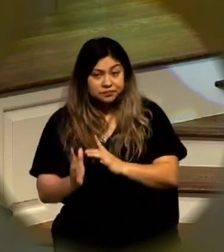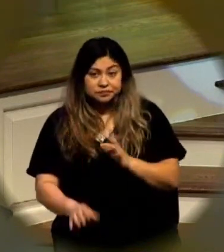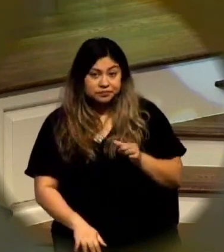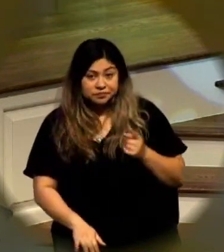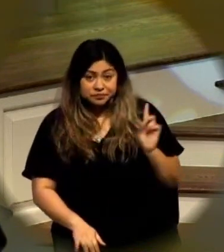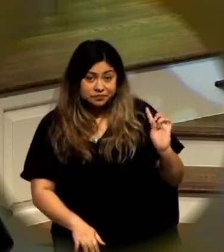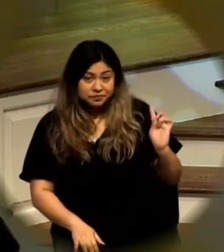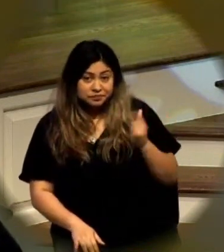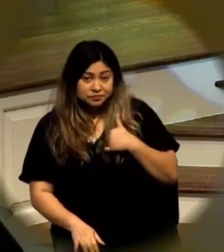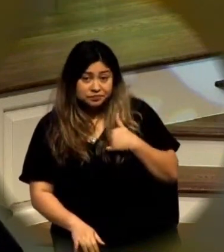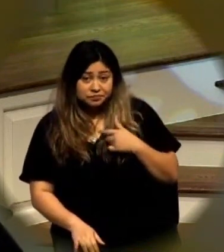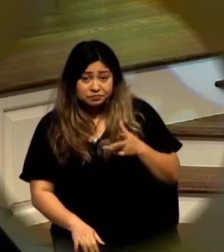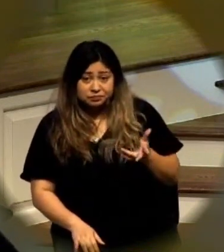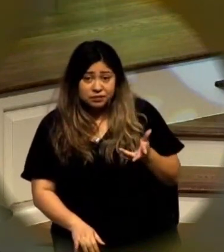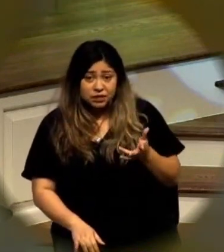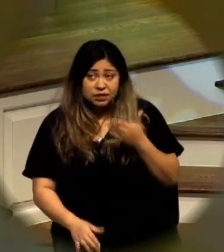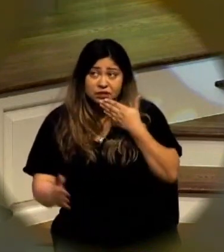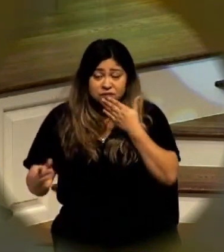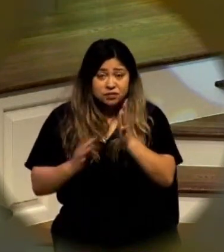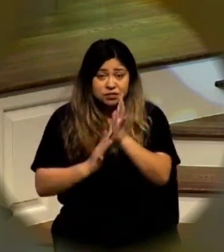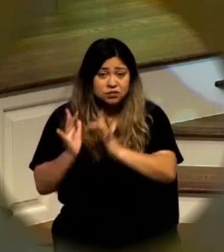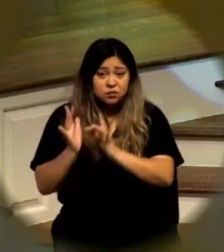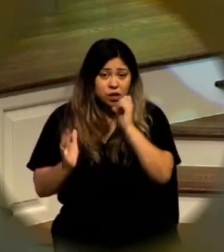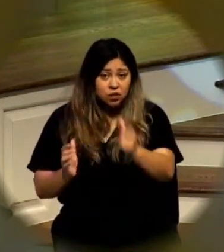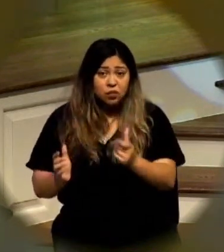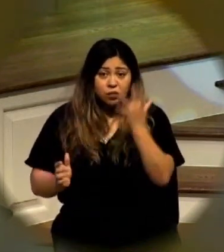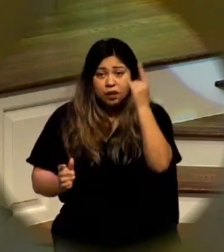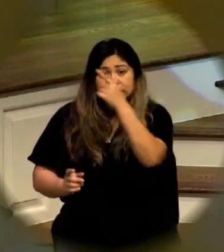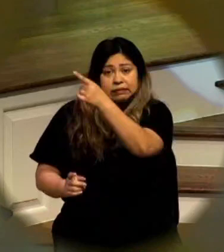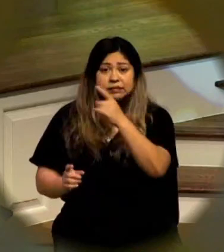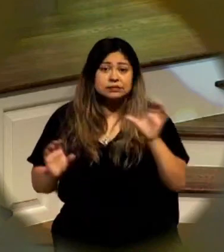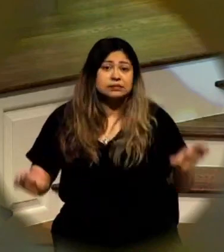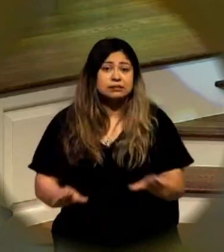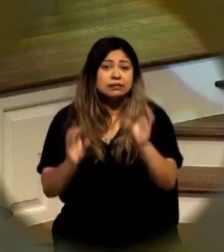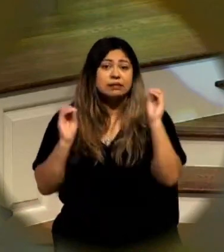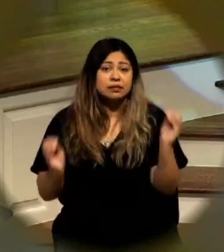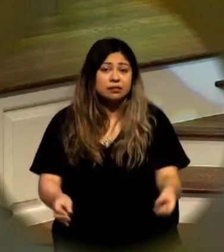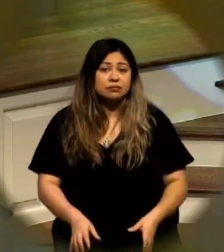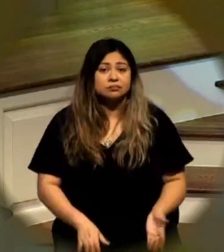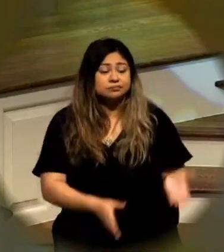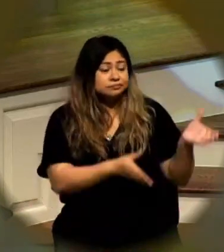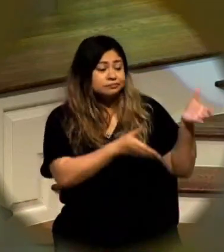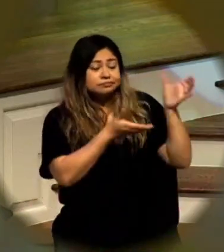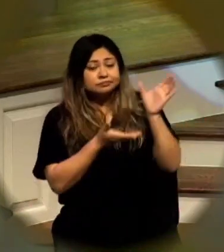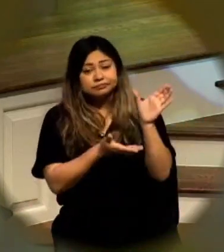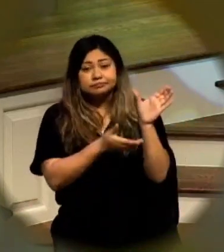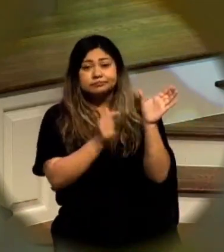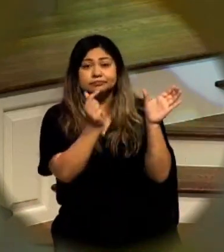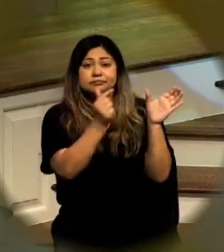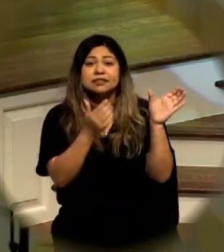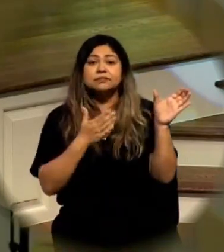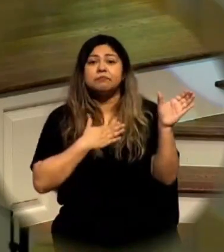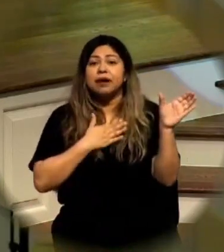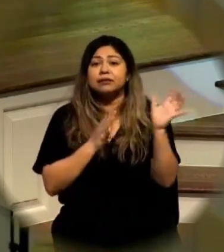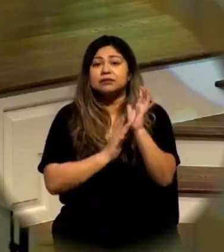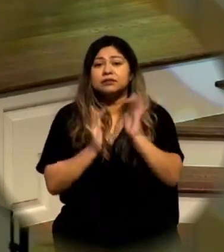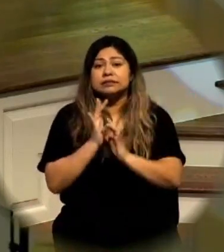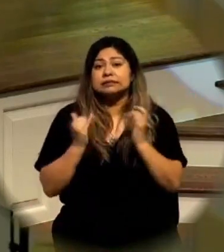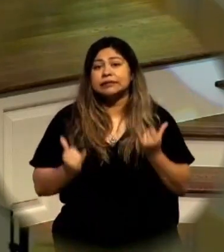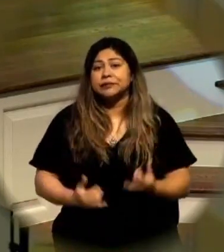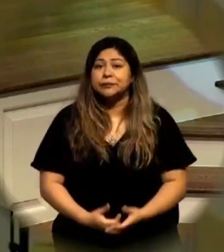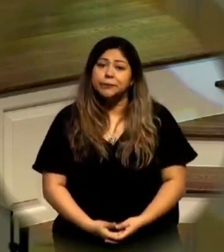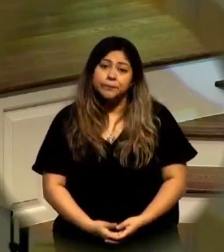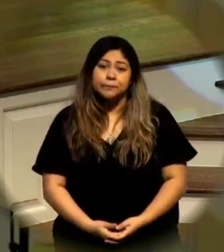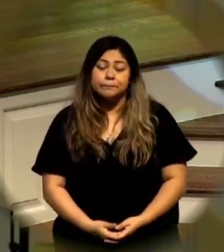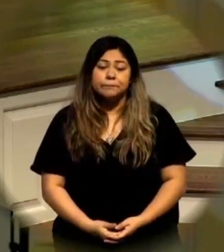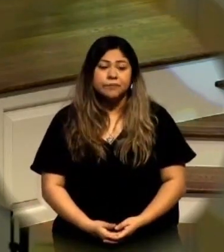my God now. Her regard was certainly tasteless, and it was probably blasphemous. She